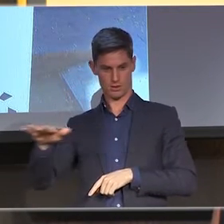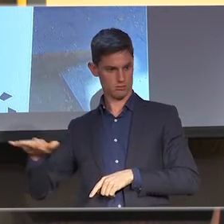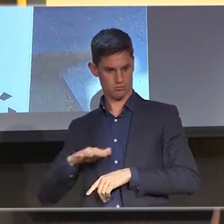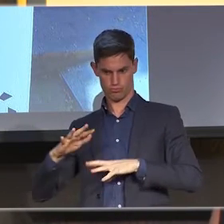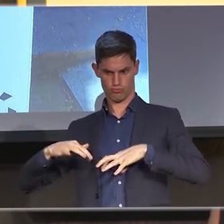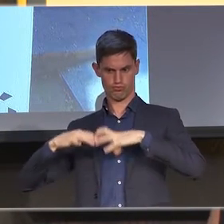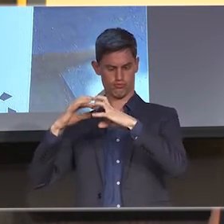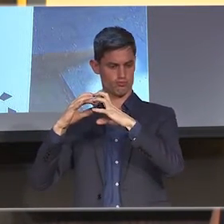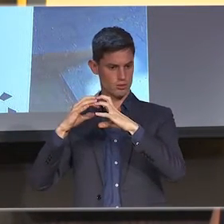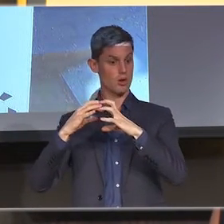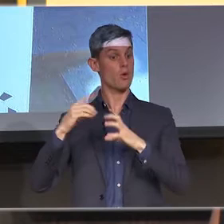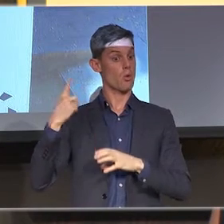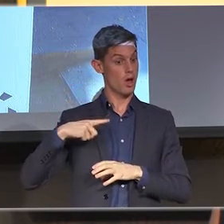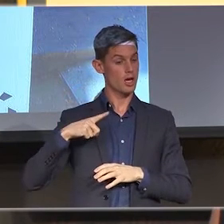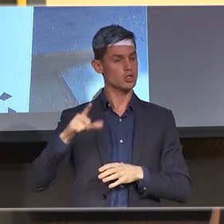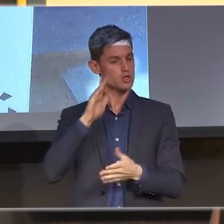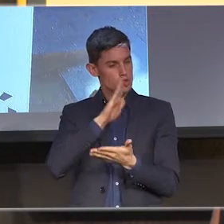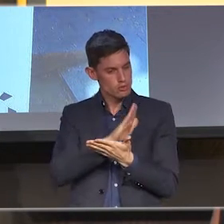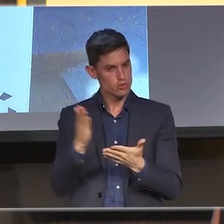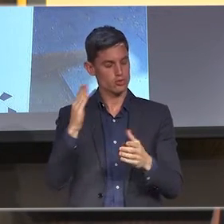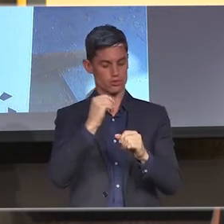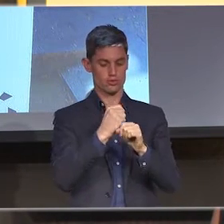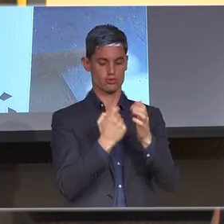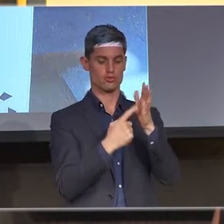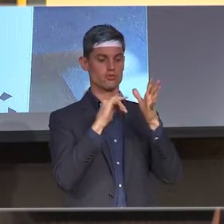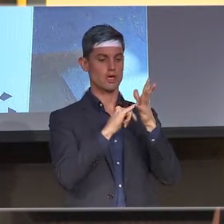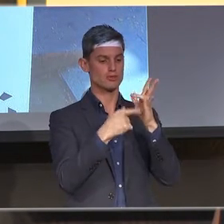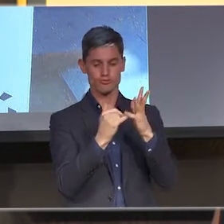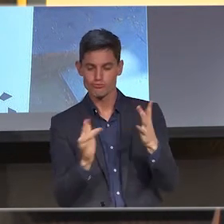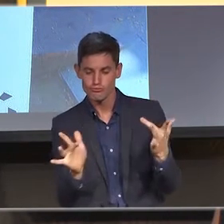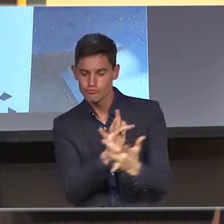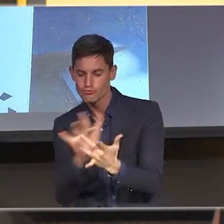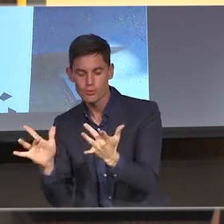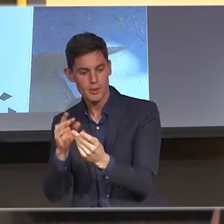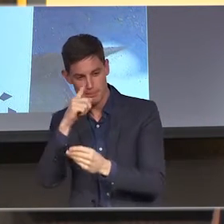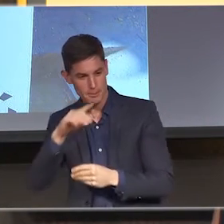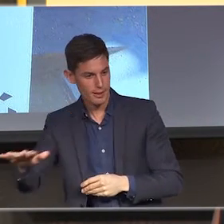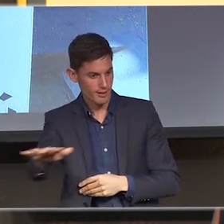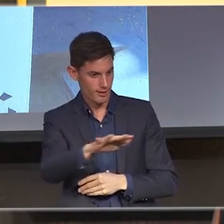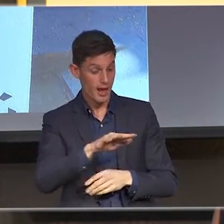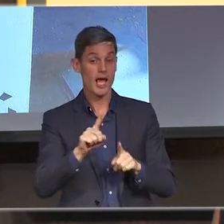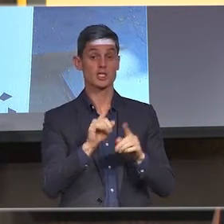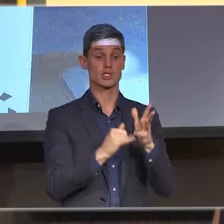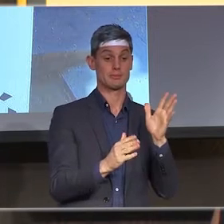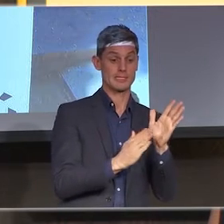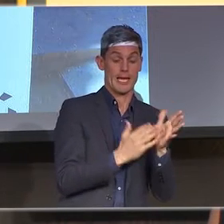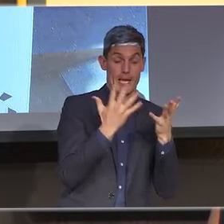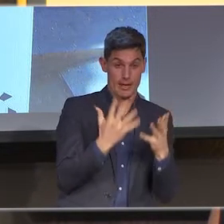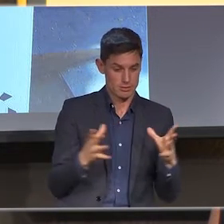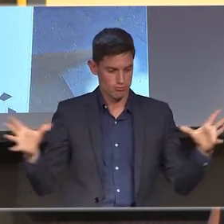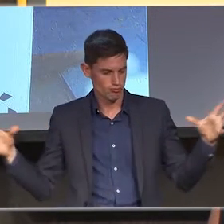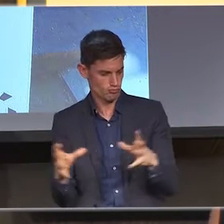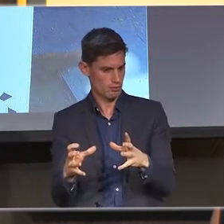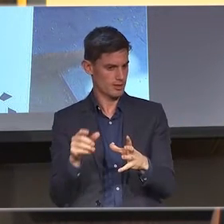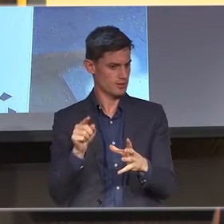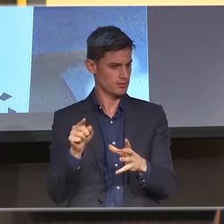created through a true grassroots movement in the city's local streets and their squares and on social media. And although